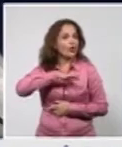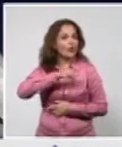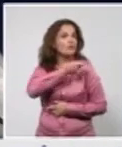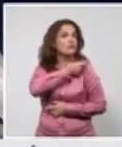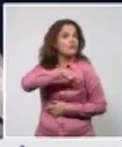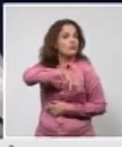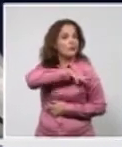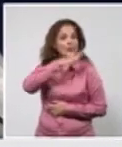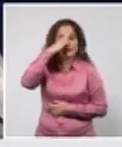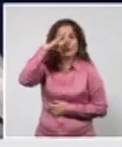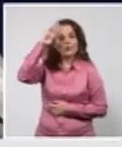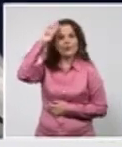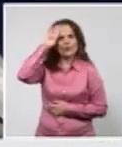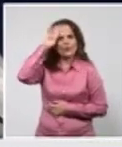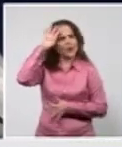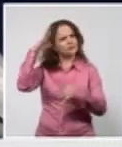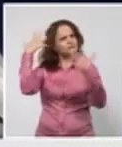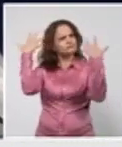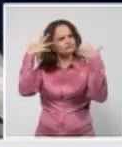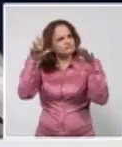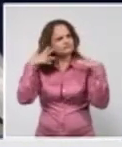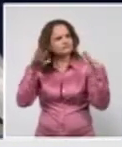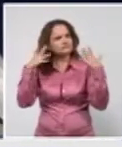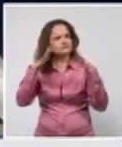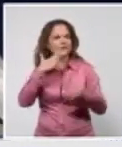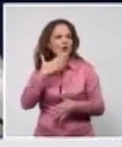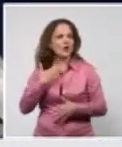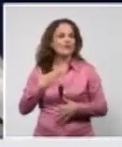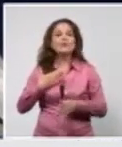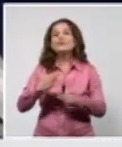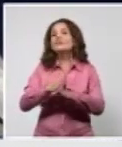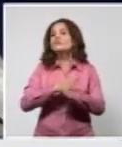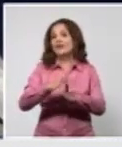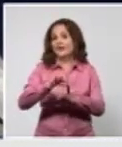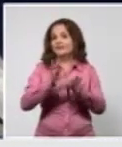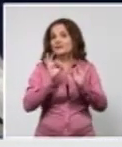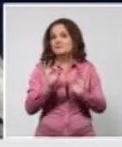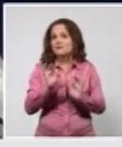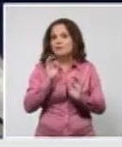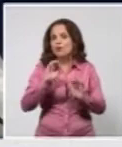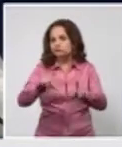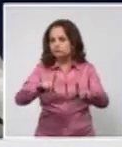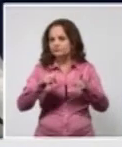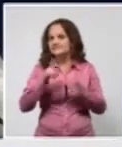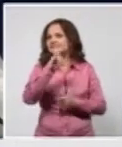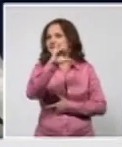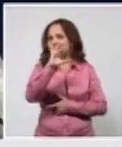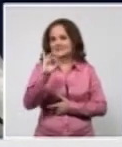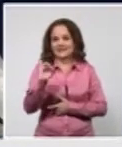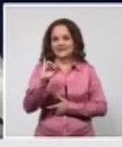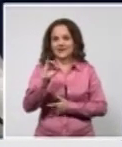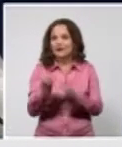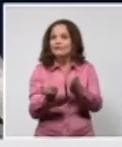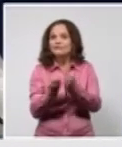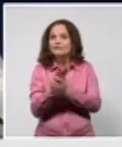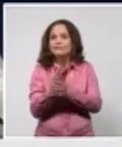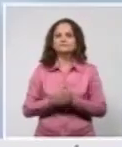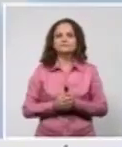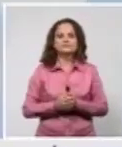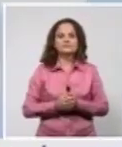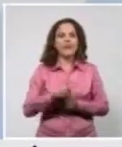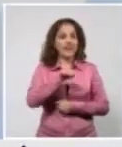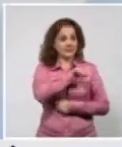tribute to the legacy of the historic leader of the revolution, Fidel Castro Ruz. Today, we